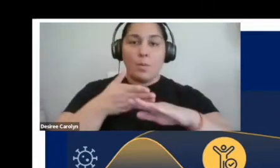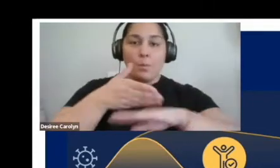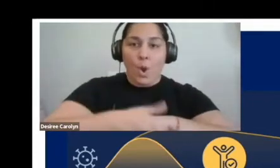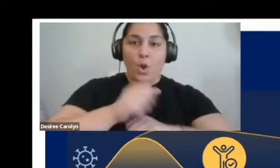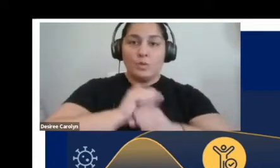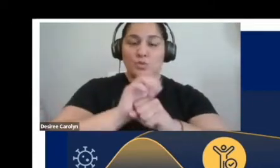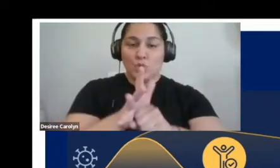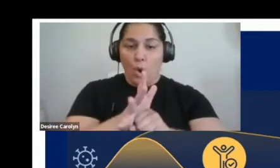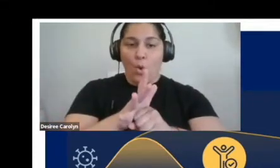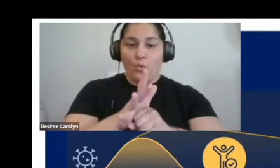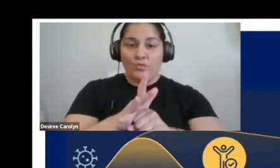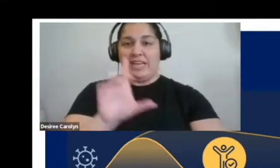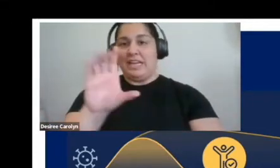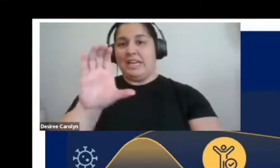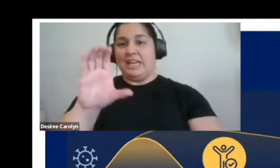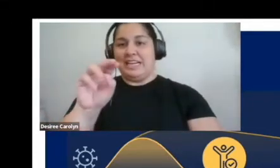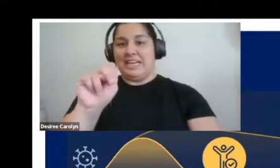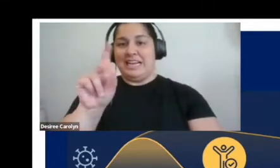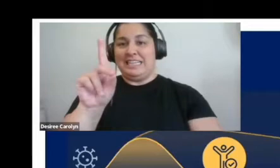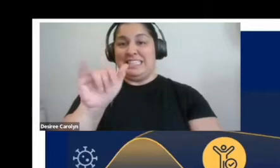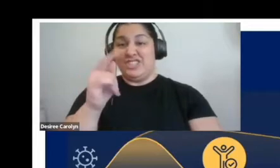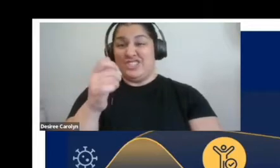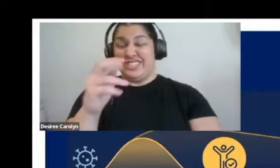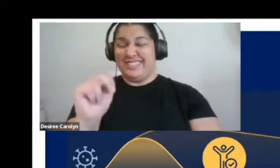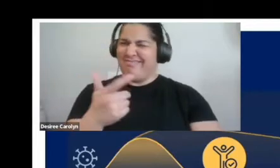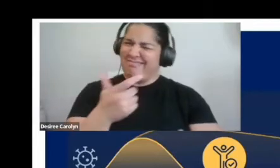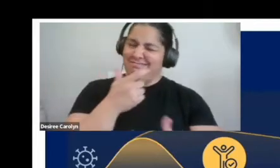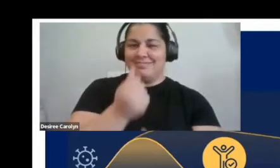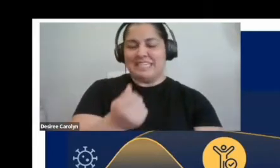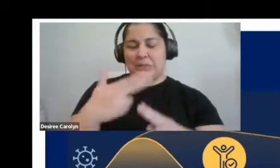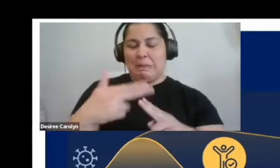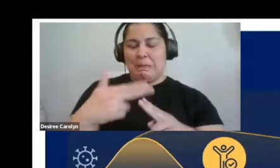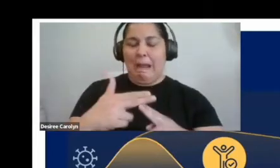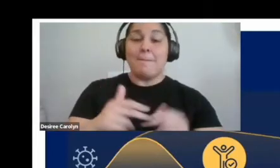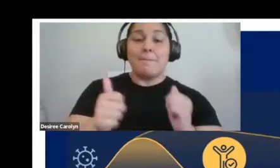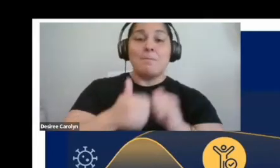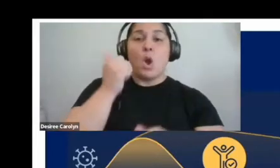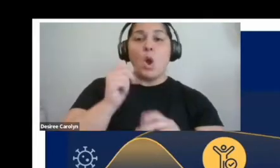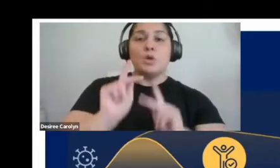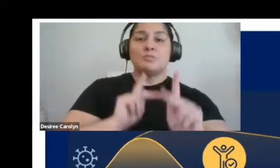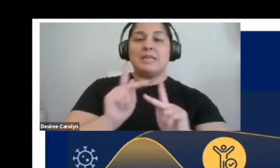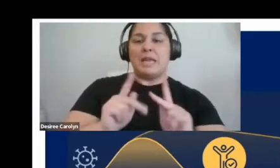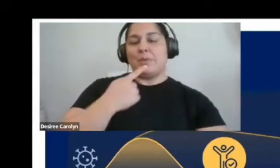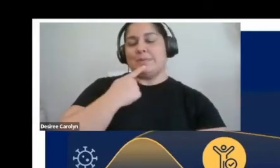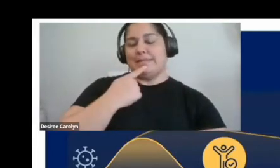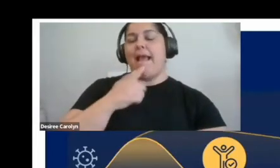choice. Most people experiencing these issues refer to it as long COVID.